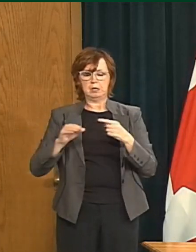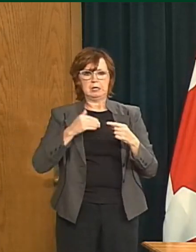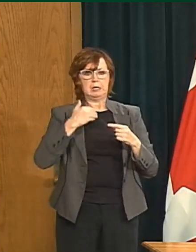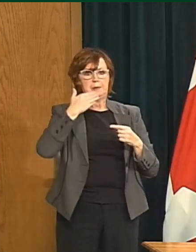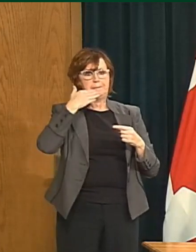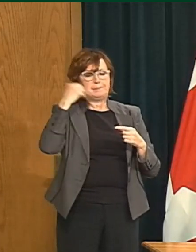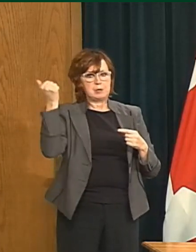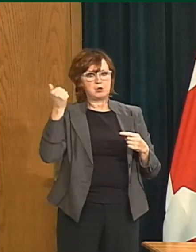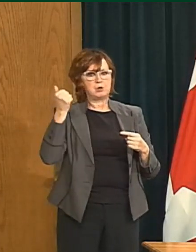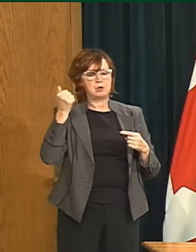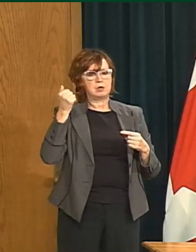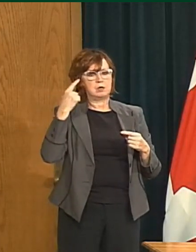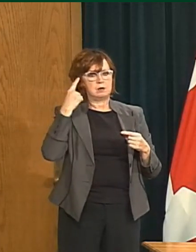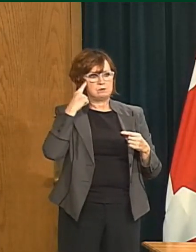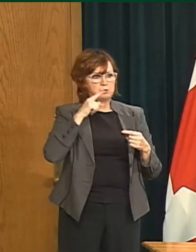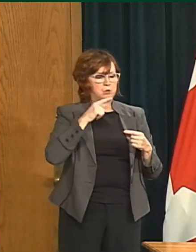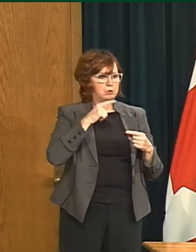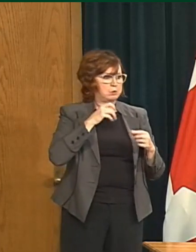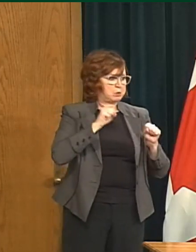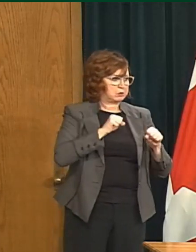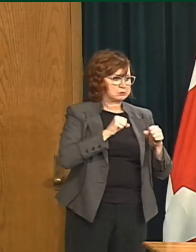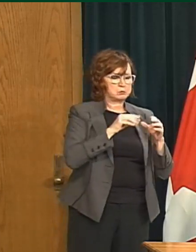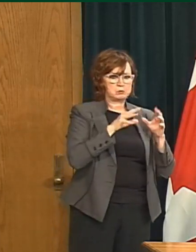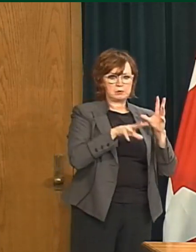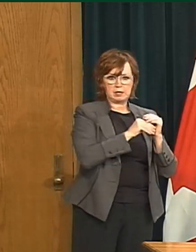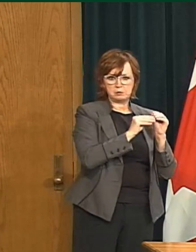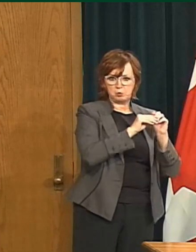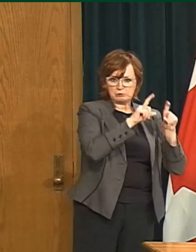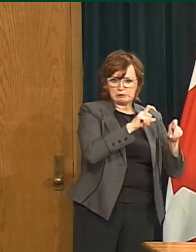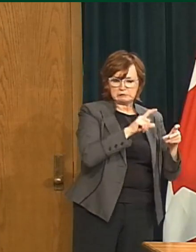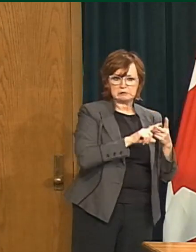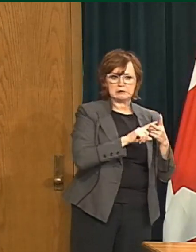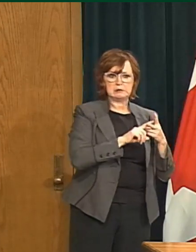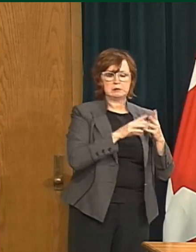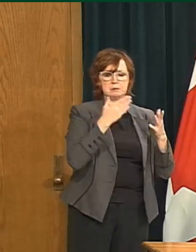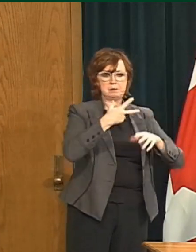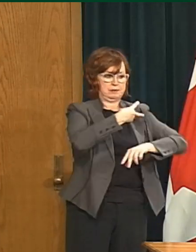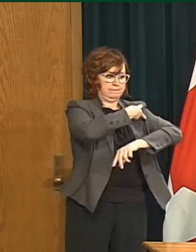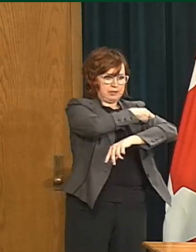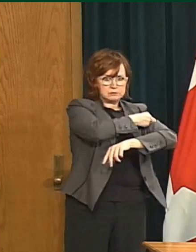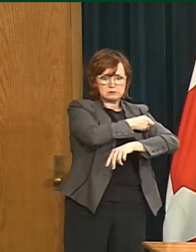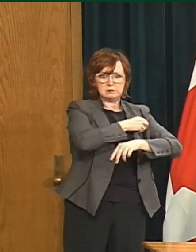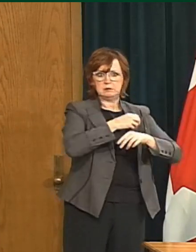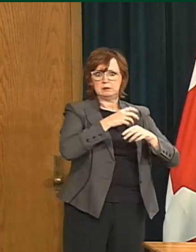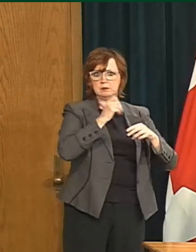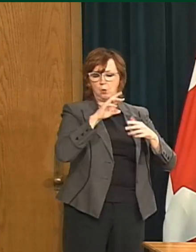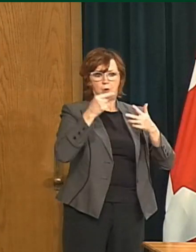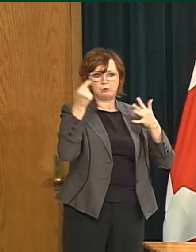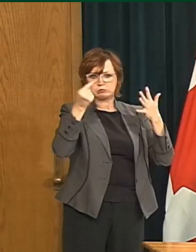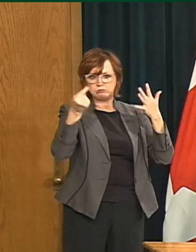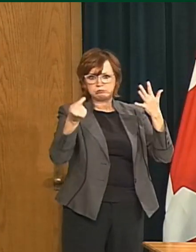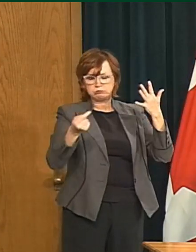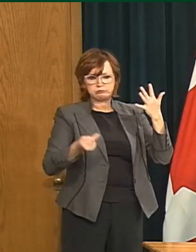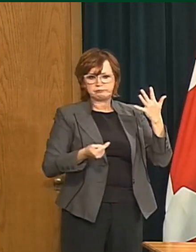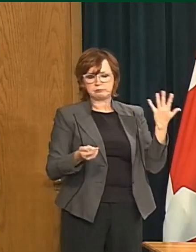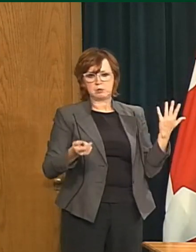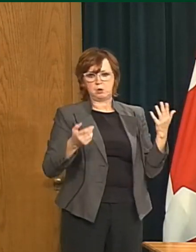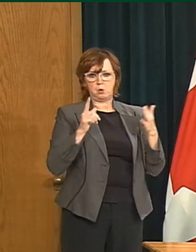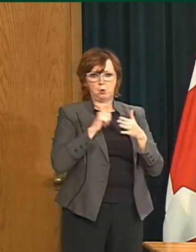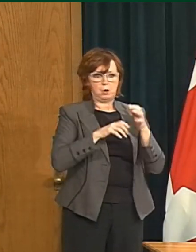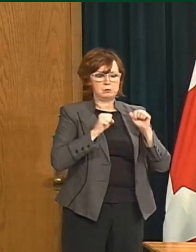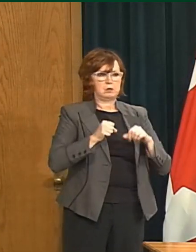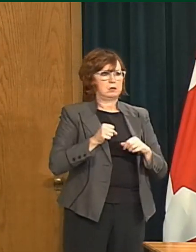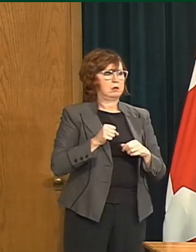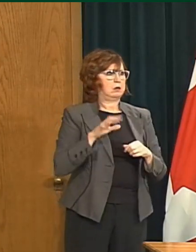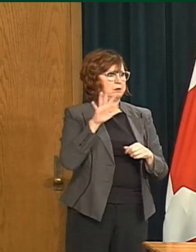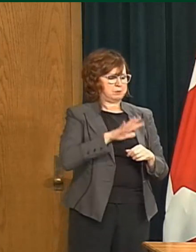opportunities that may become available, and ultimately potentially vaccines that would become available. This is very similar to how we, just